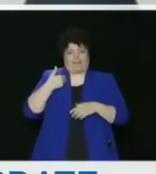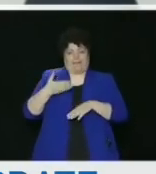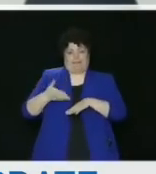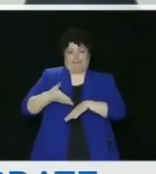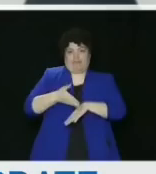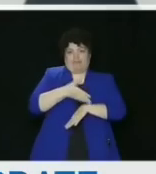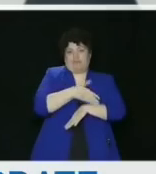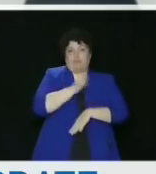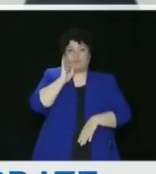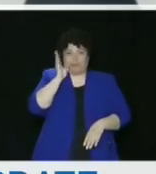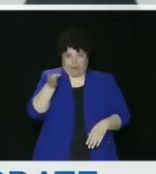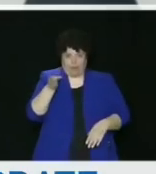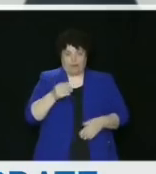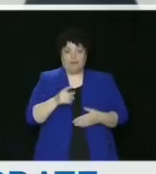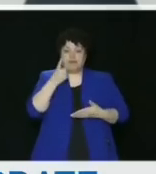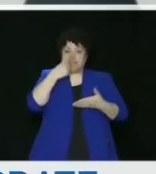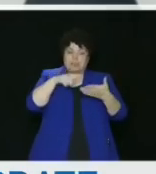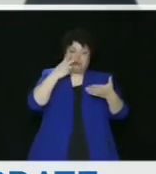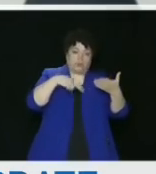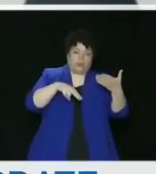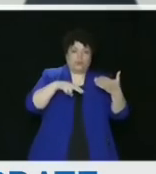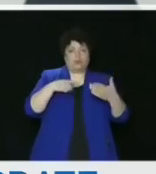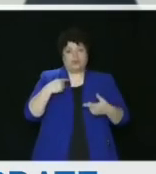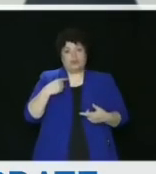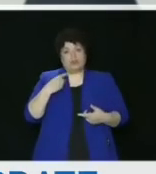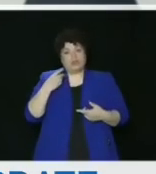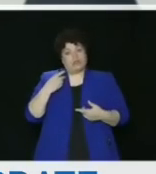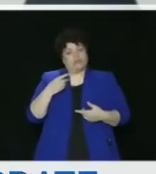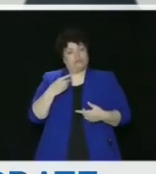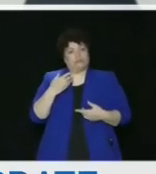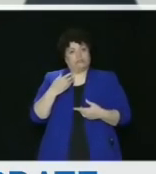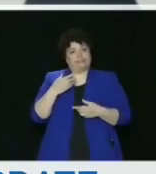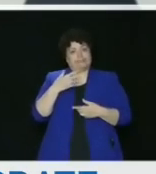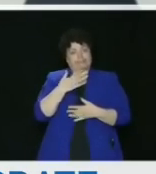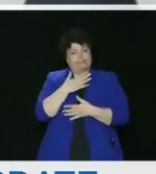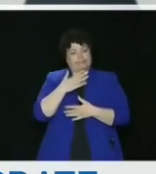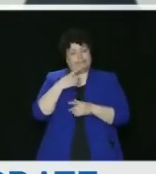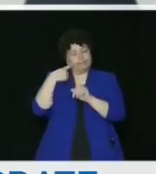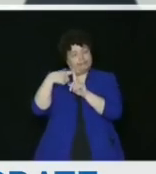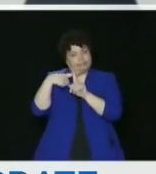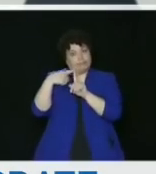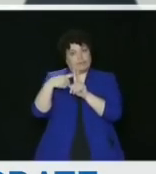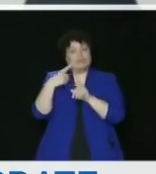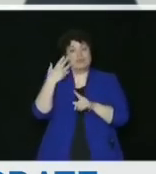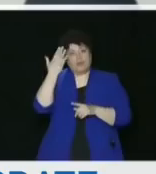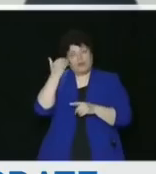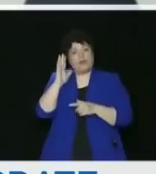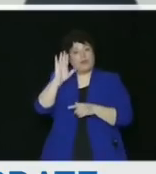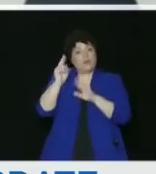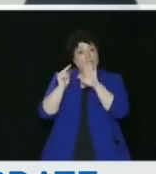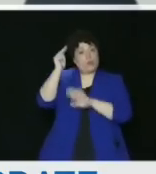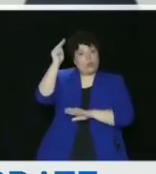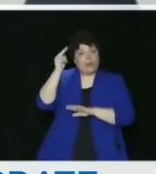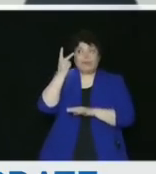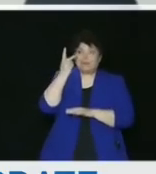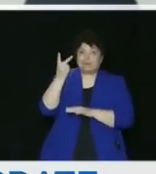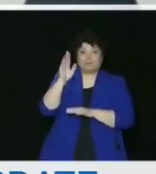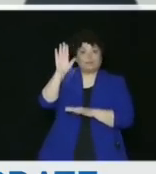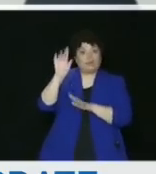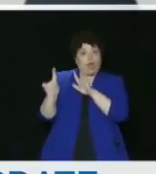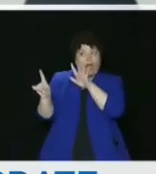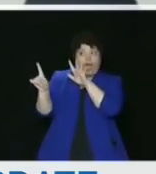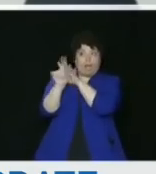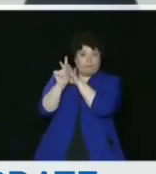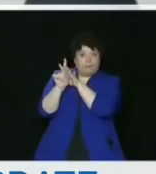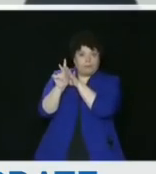weeks. So that's a good lesson, because we saw even in the north that if we have the beginning of an outbreak or a